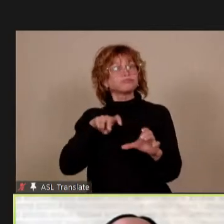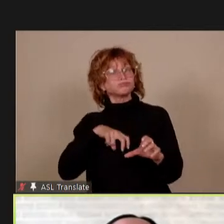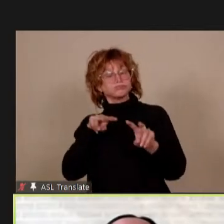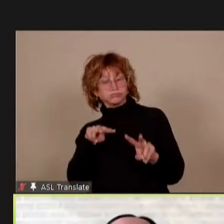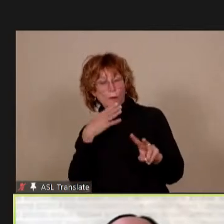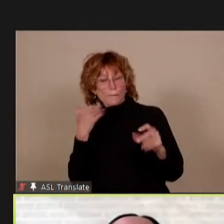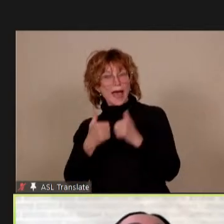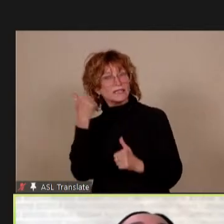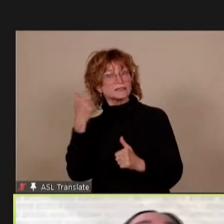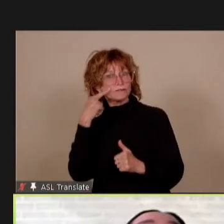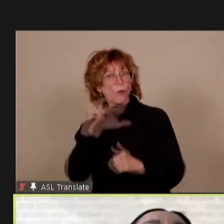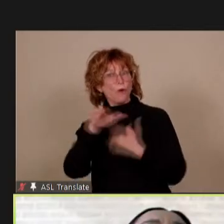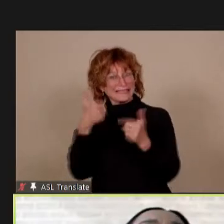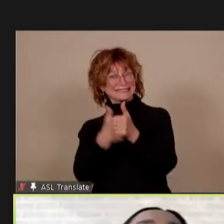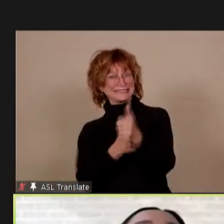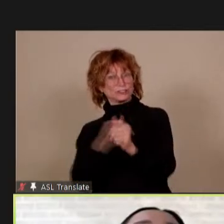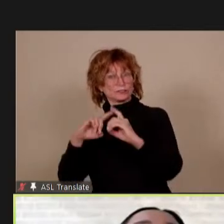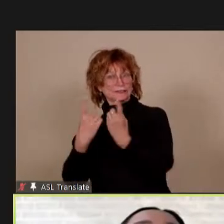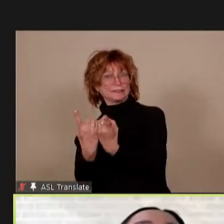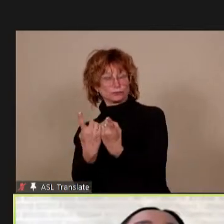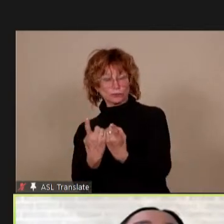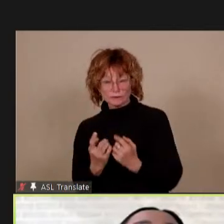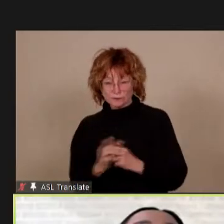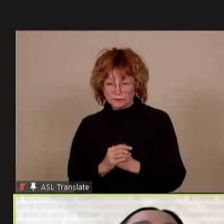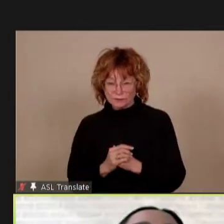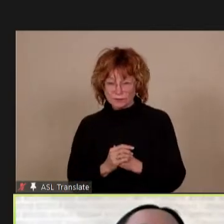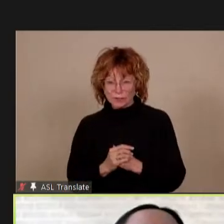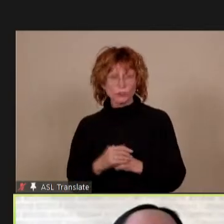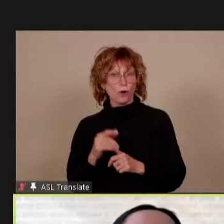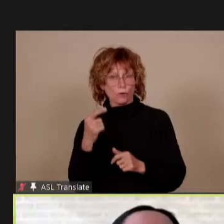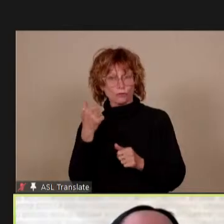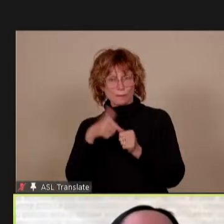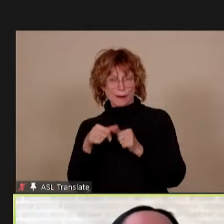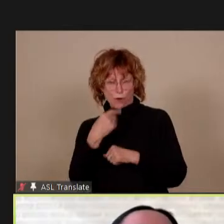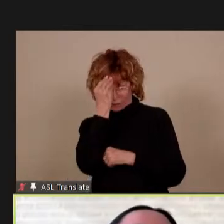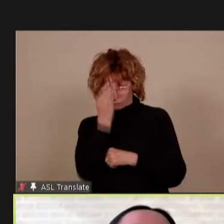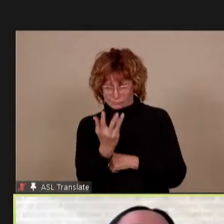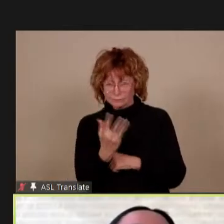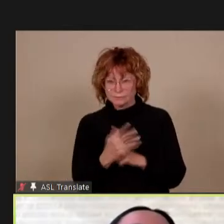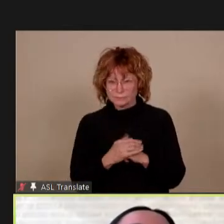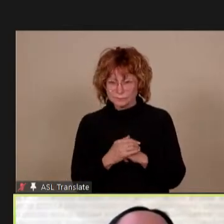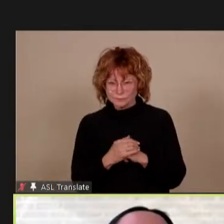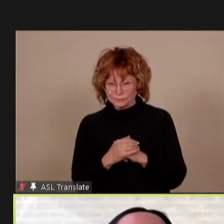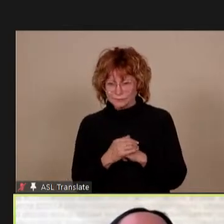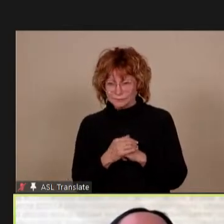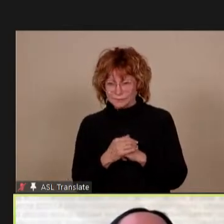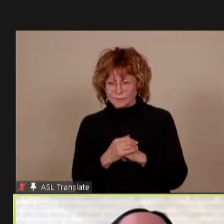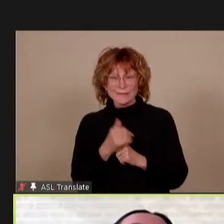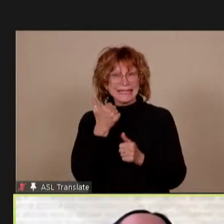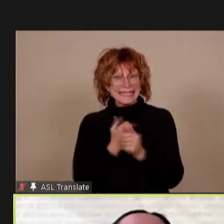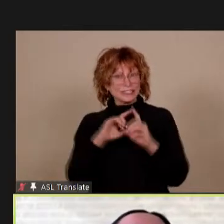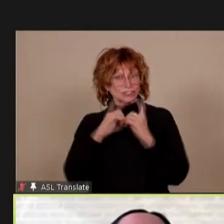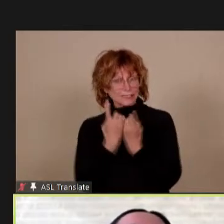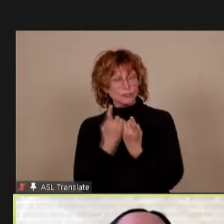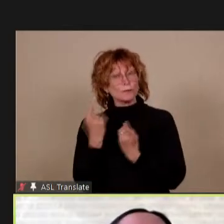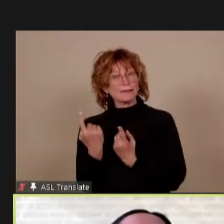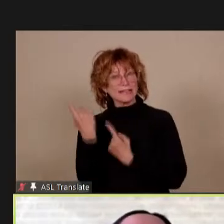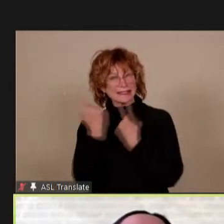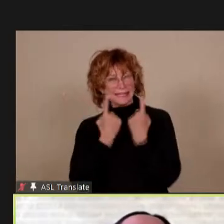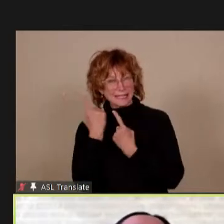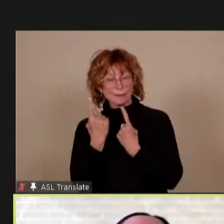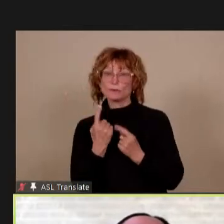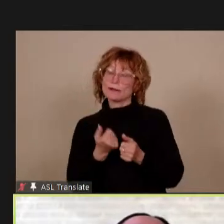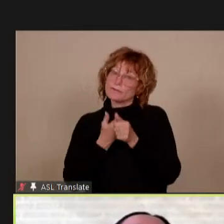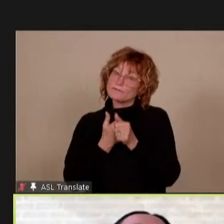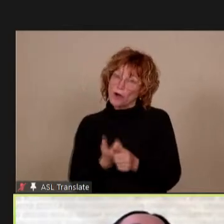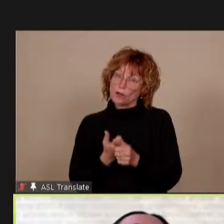As I mentioned, communities of interest is is a consideration under the Fair Maps Act.